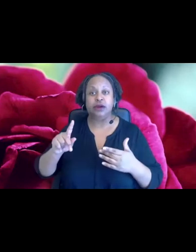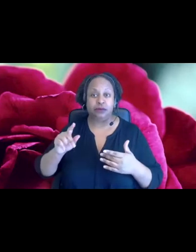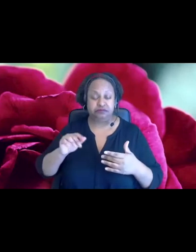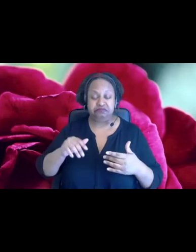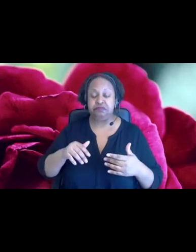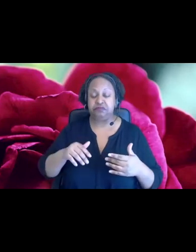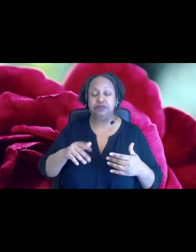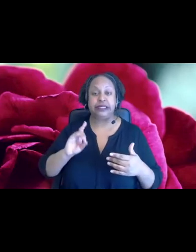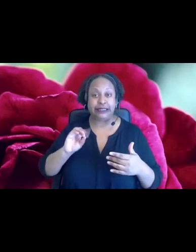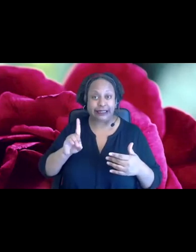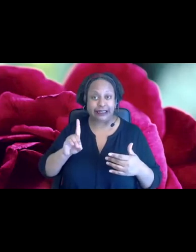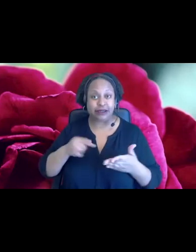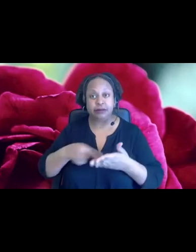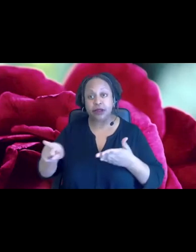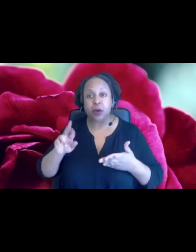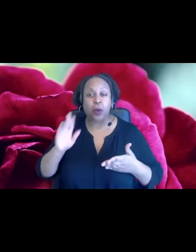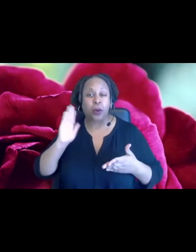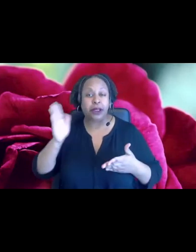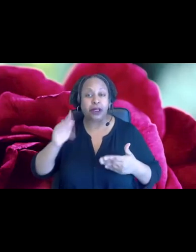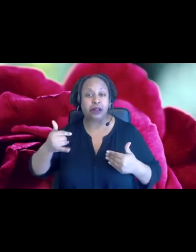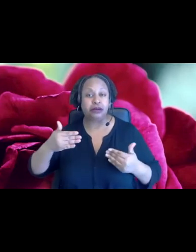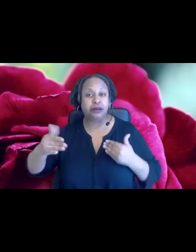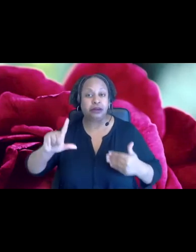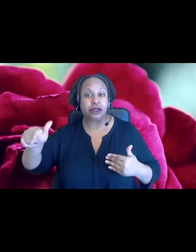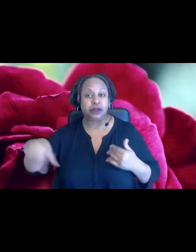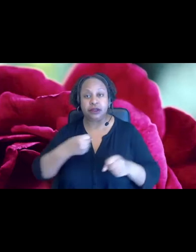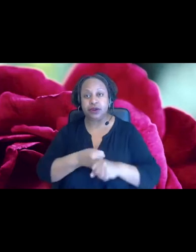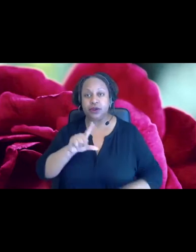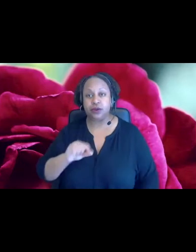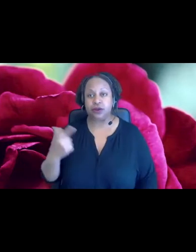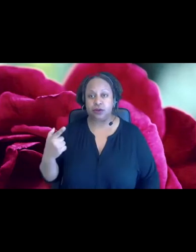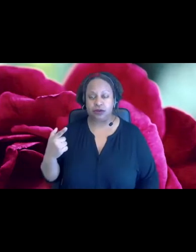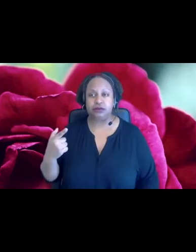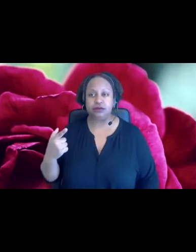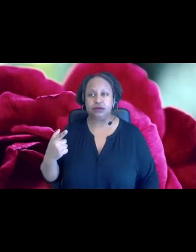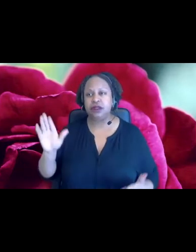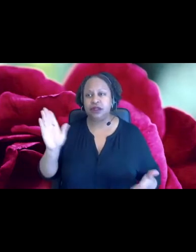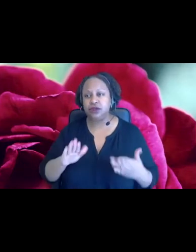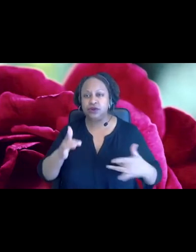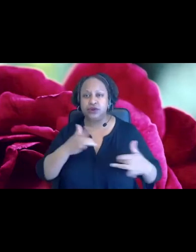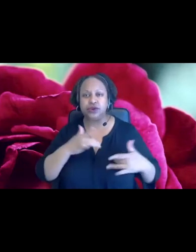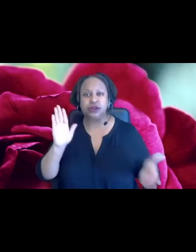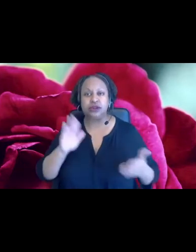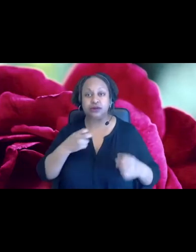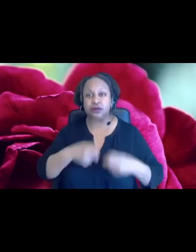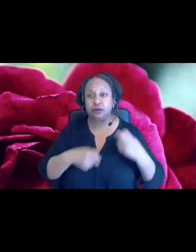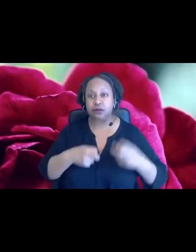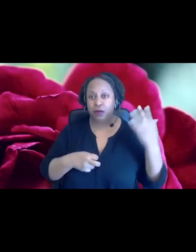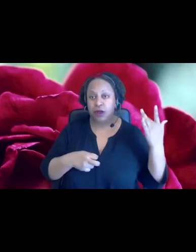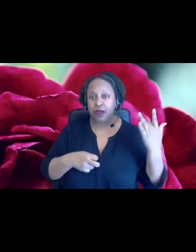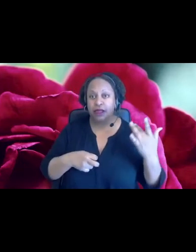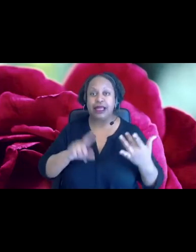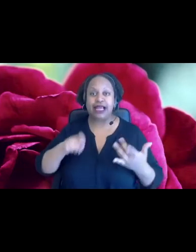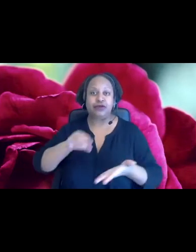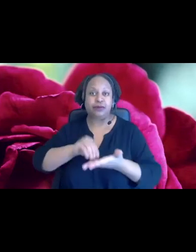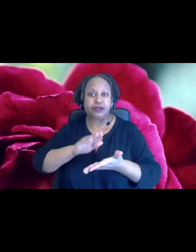in 2021, that prevents a bit of an issue for you, because you'll have to report the income on your